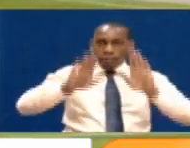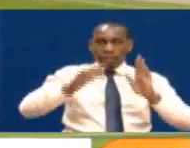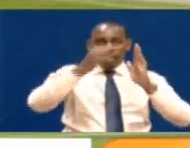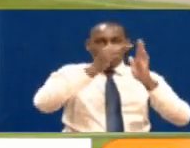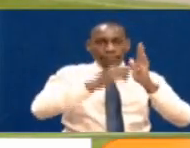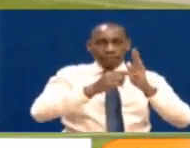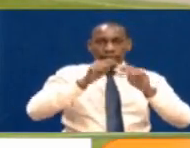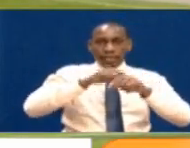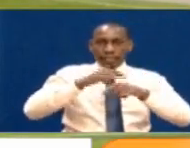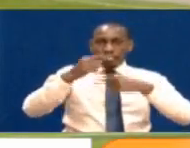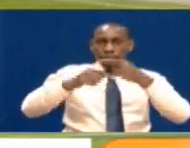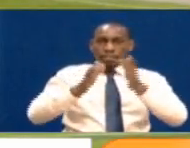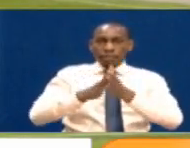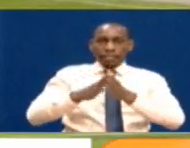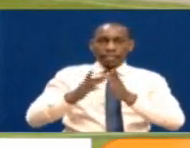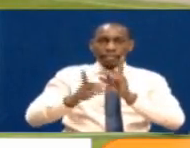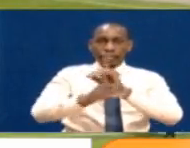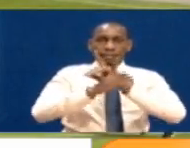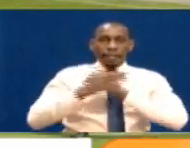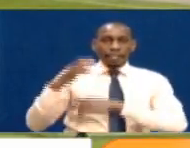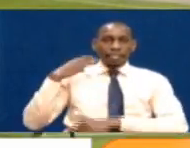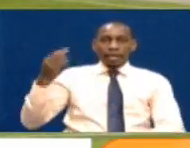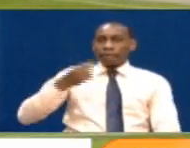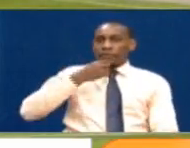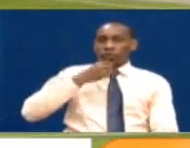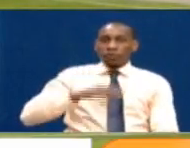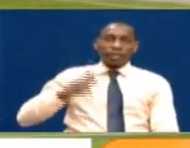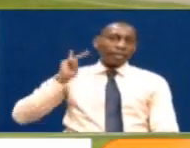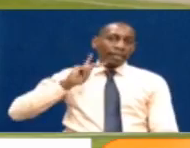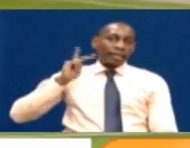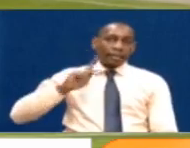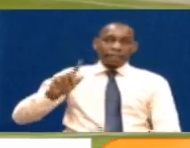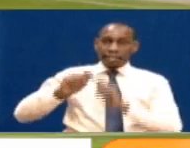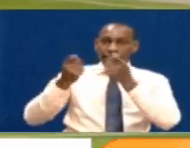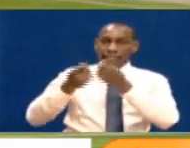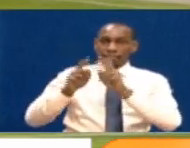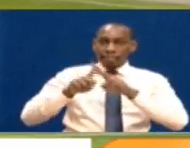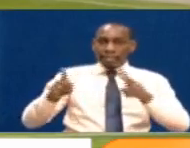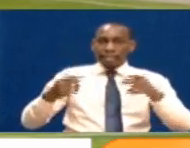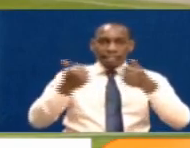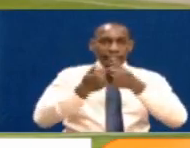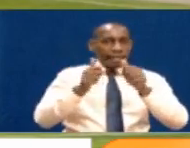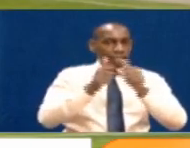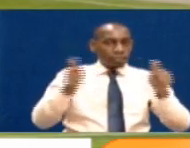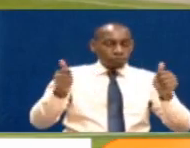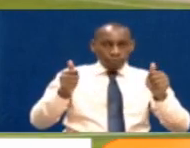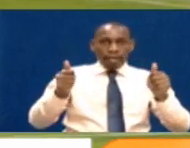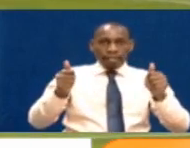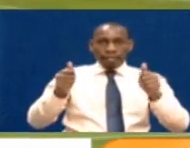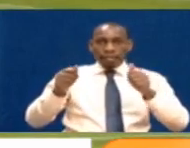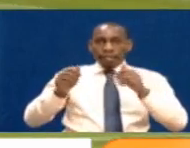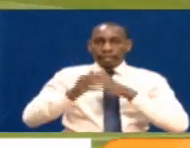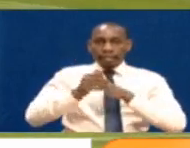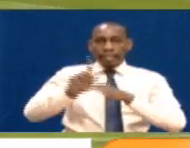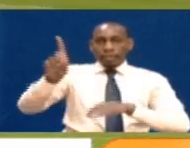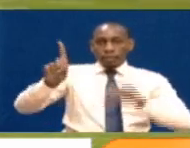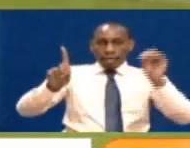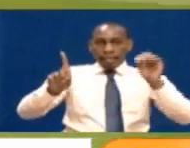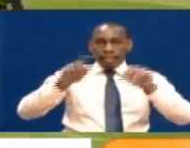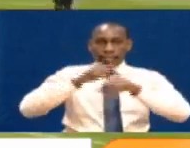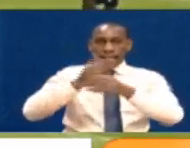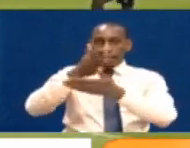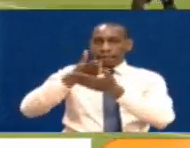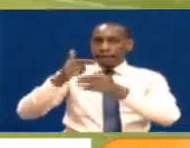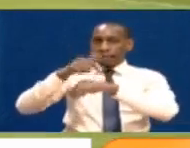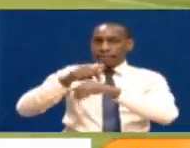they kept pace with defending champions Gor Mahia. Kariobangi Sharks started the game on the front foot, leading 1-0 at the break